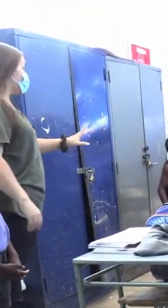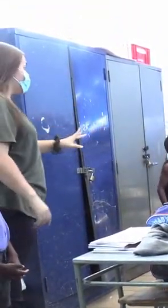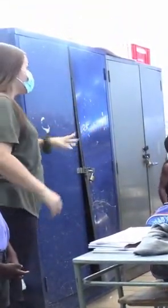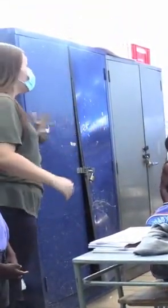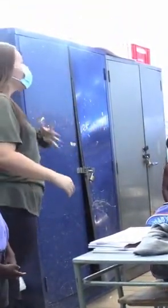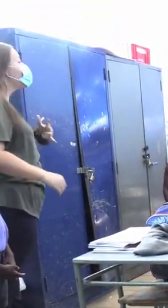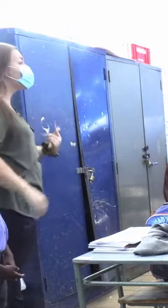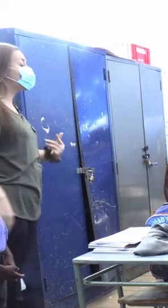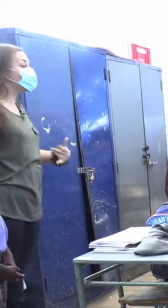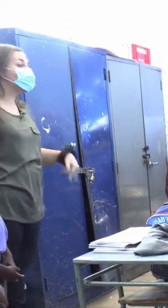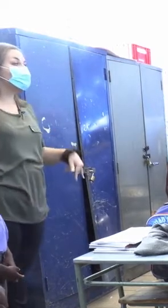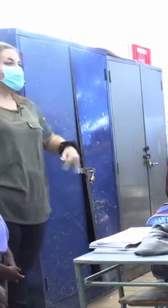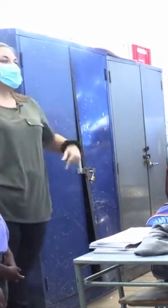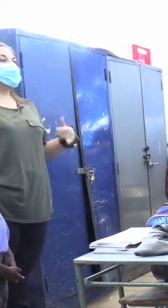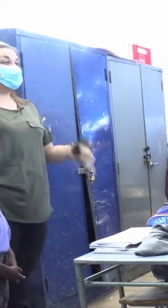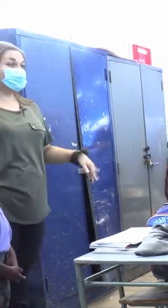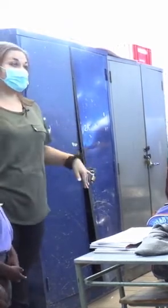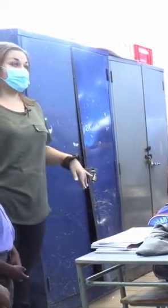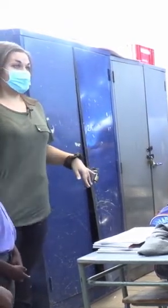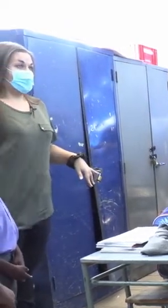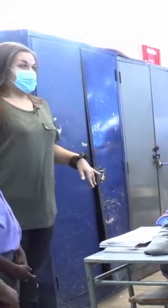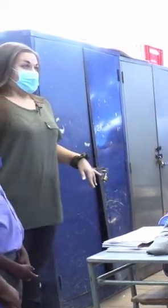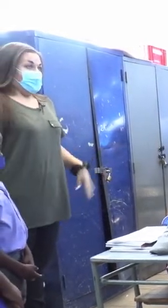With you guys, we have a game. It's called